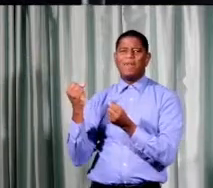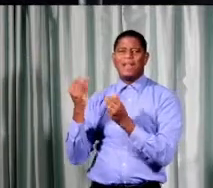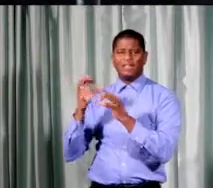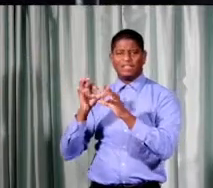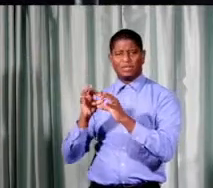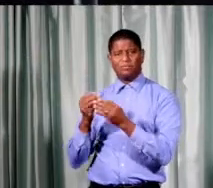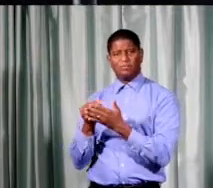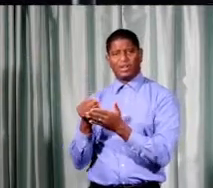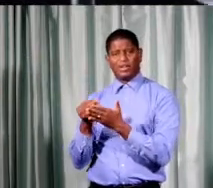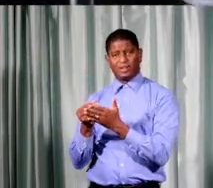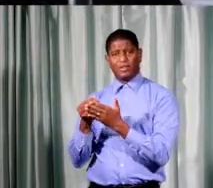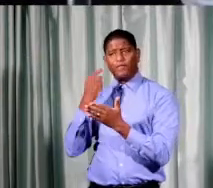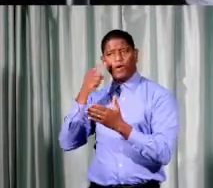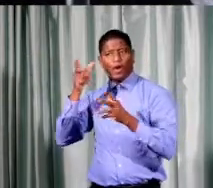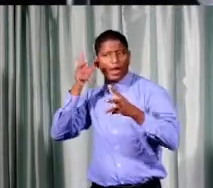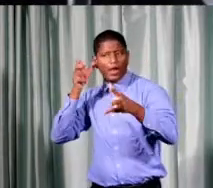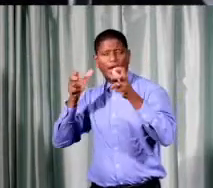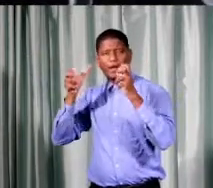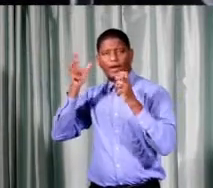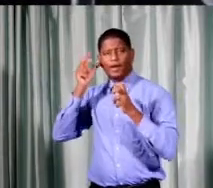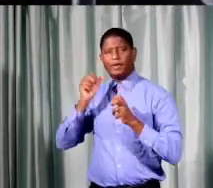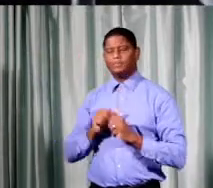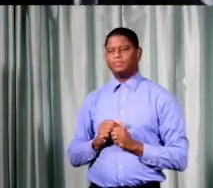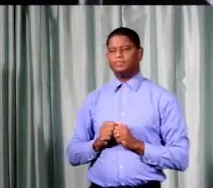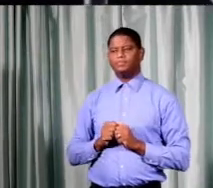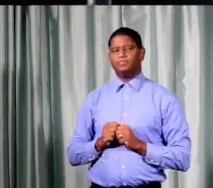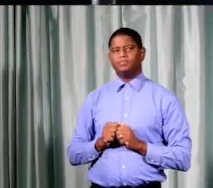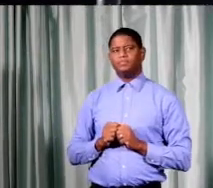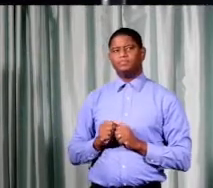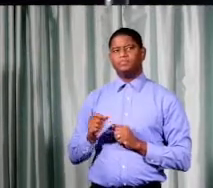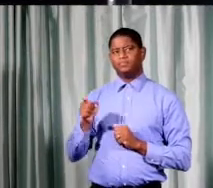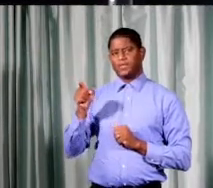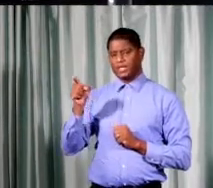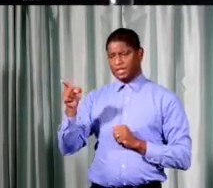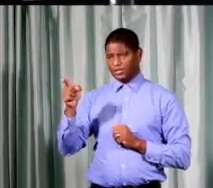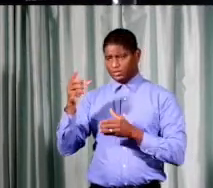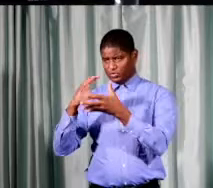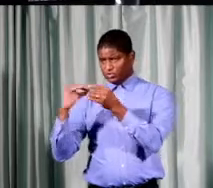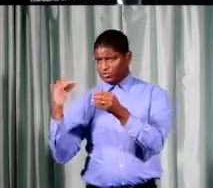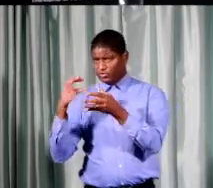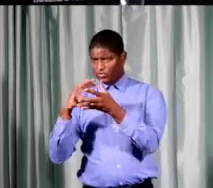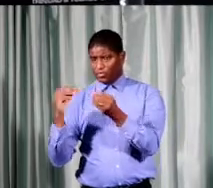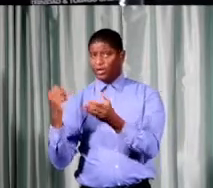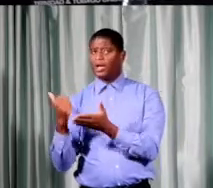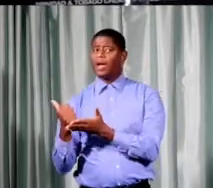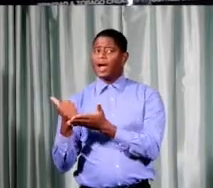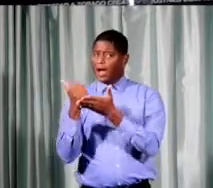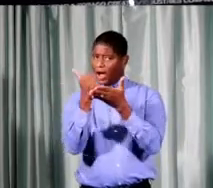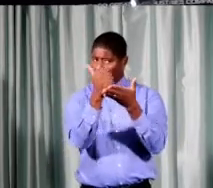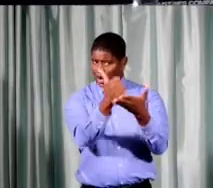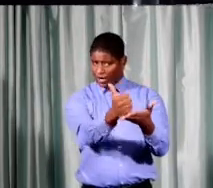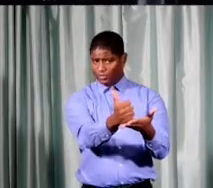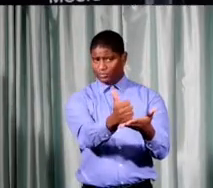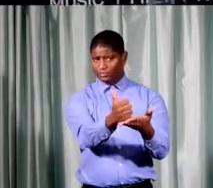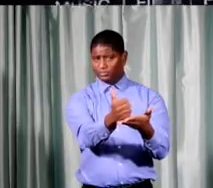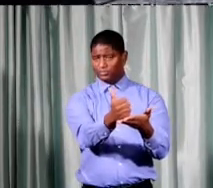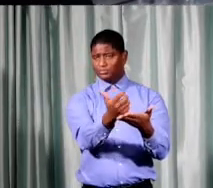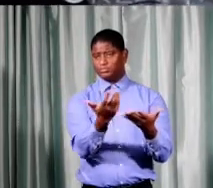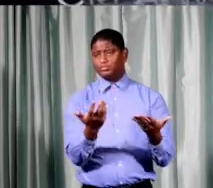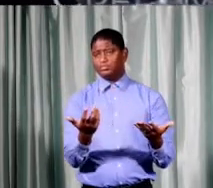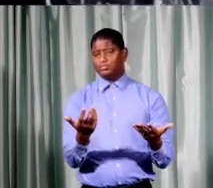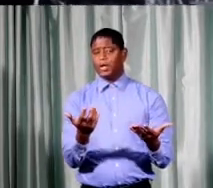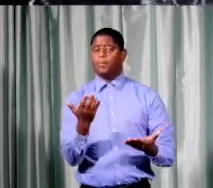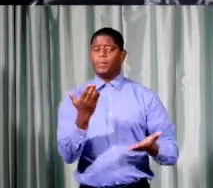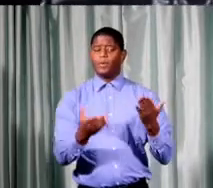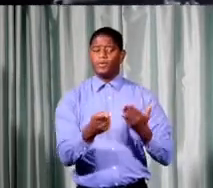today. So this is something he said, which should solve all your problems with I don't need to know